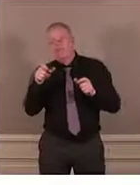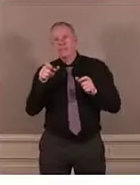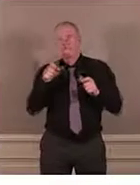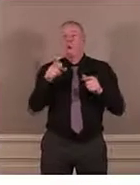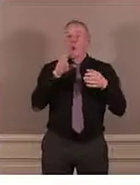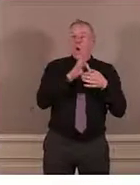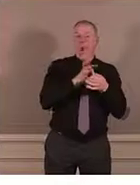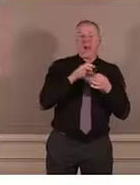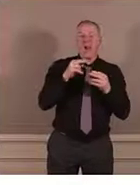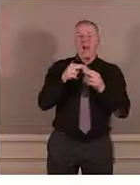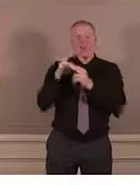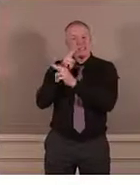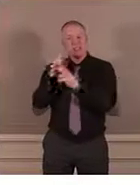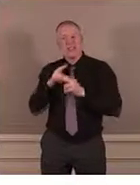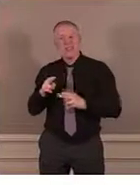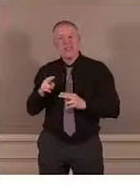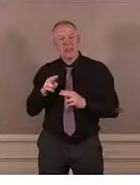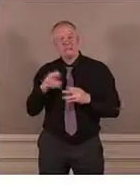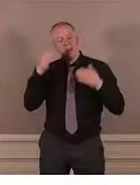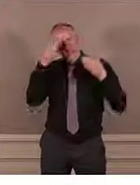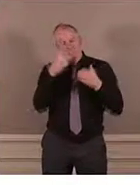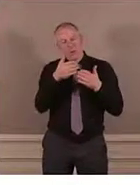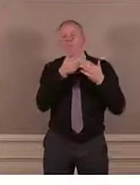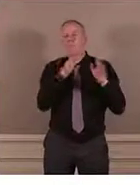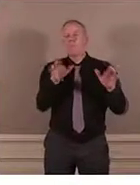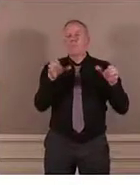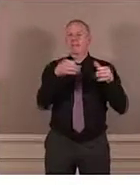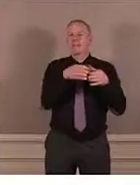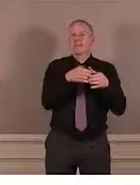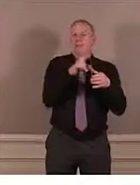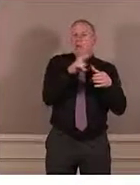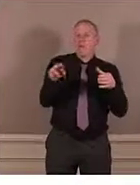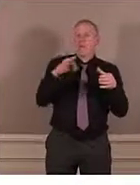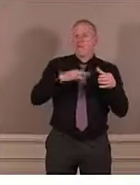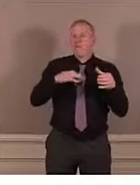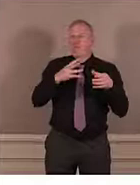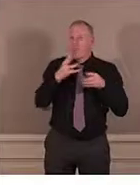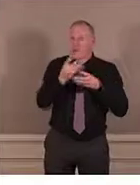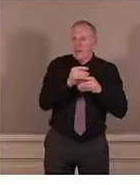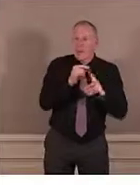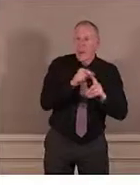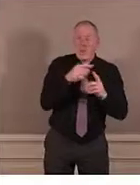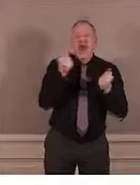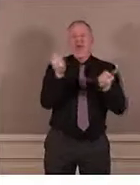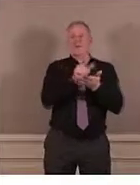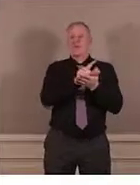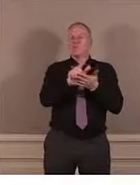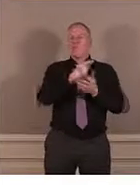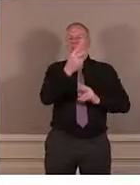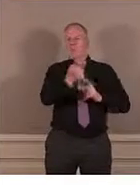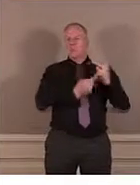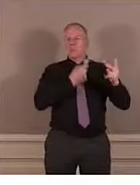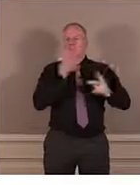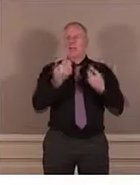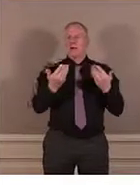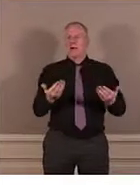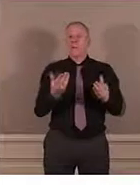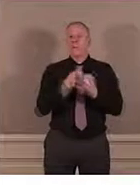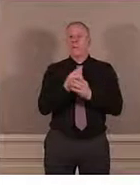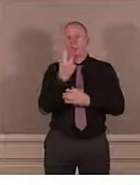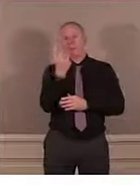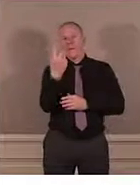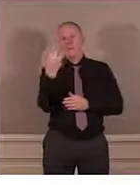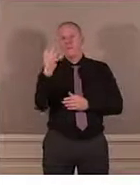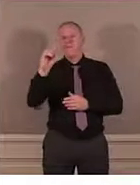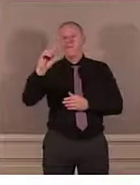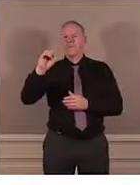sort of the public sector and the not-for-profit sector. We currently have 12 partners and about 150 staff, and in